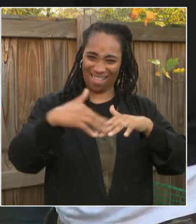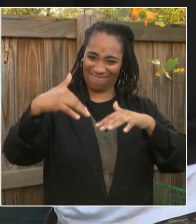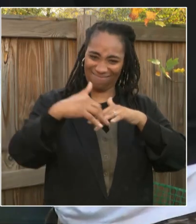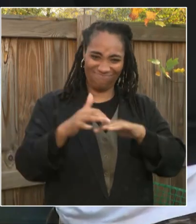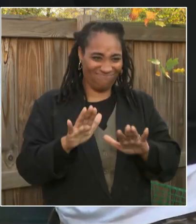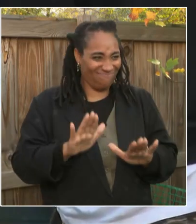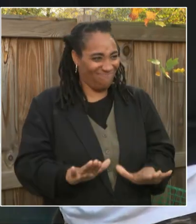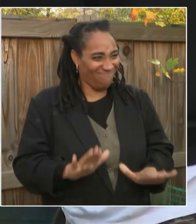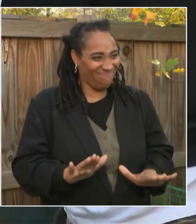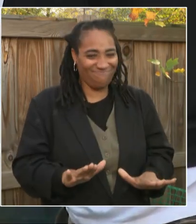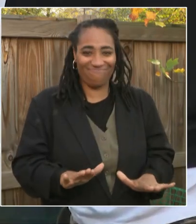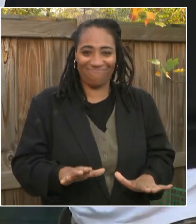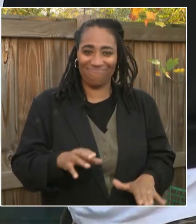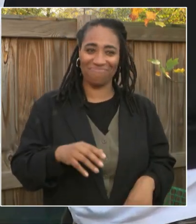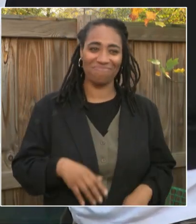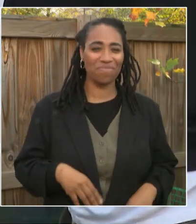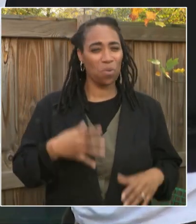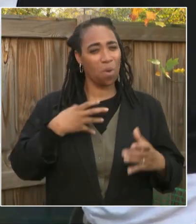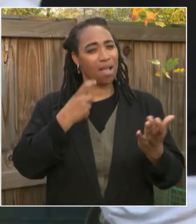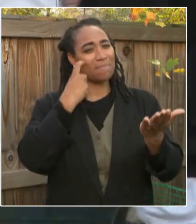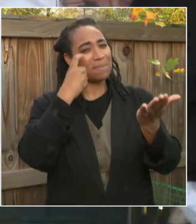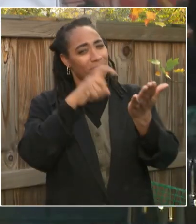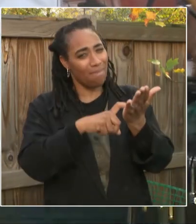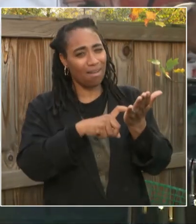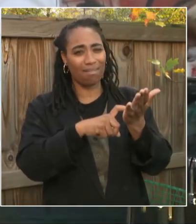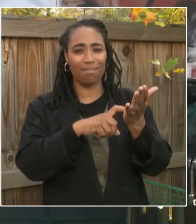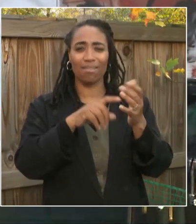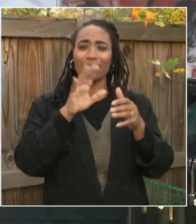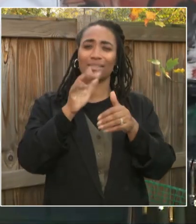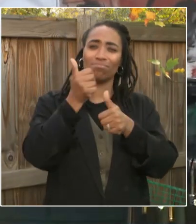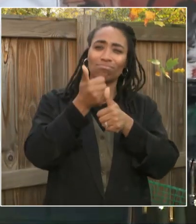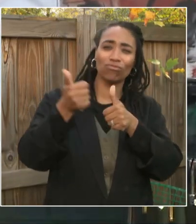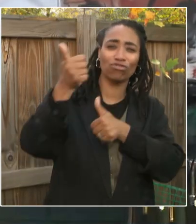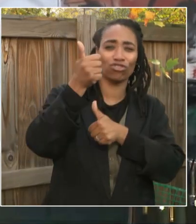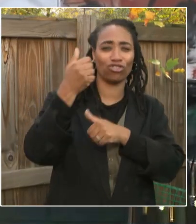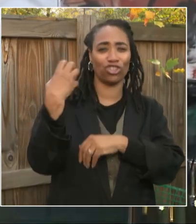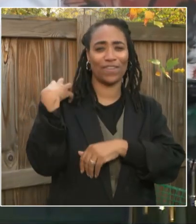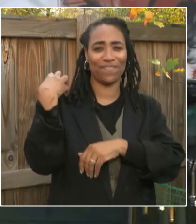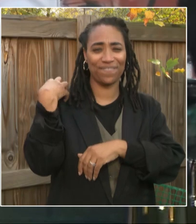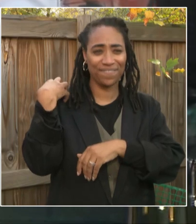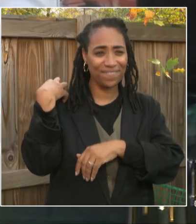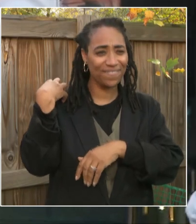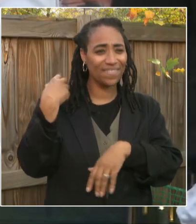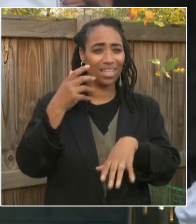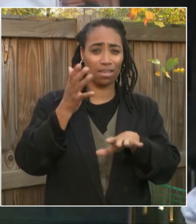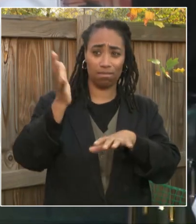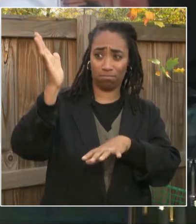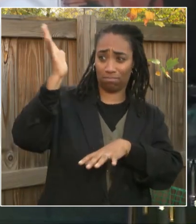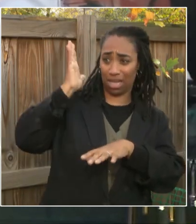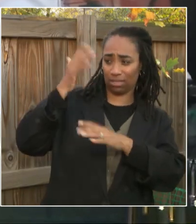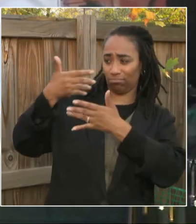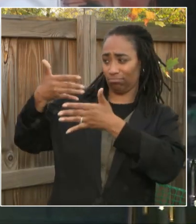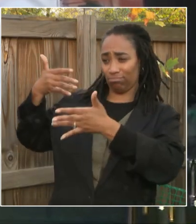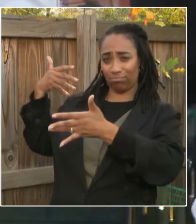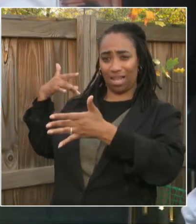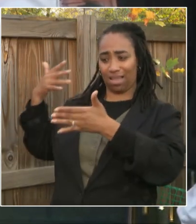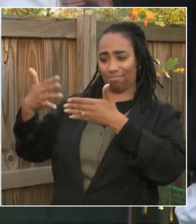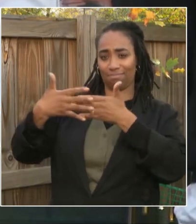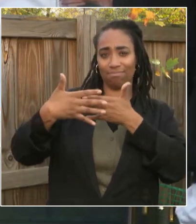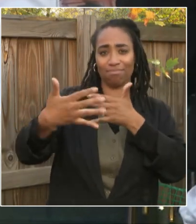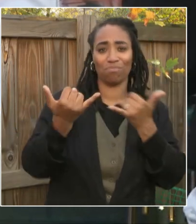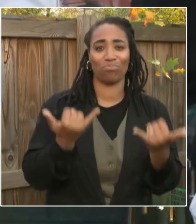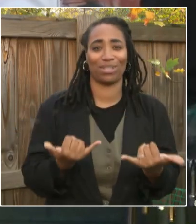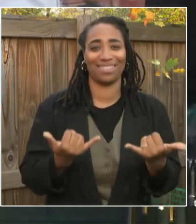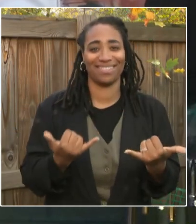pay respect to their chiefs and elders, both past and present. The law that made go-go the official music of